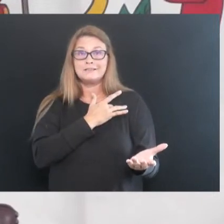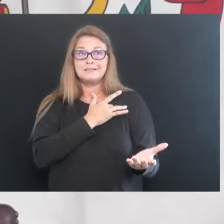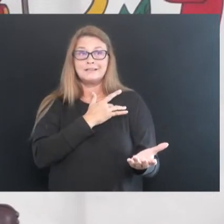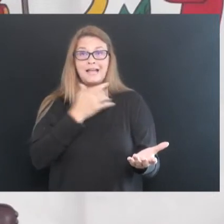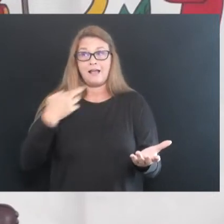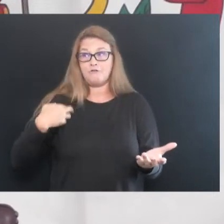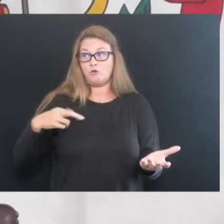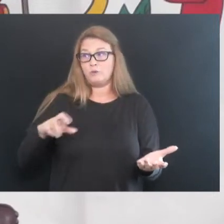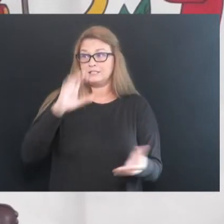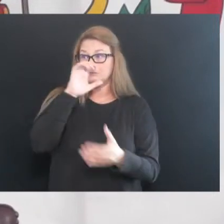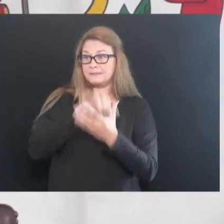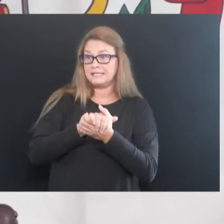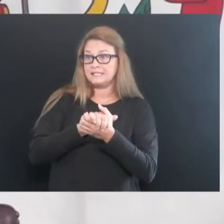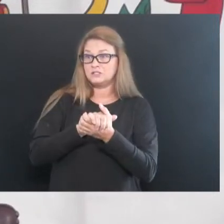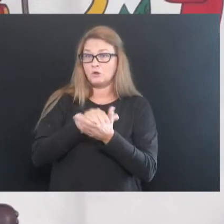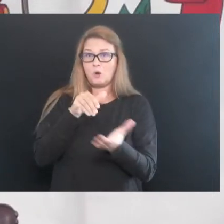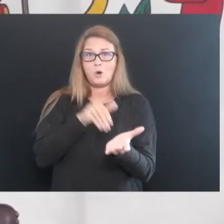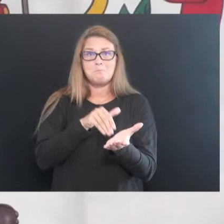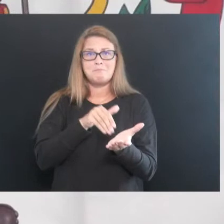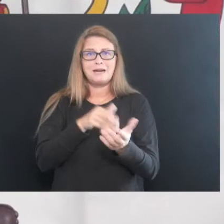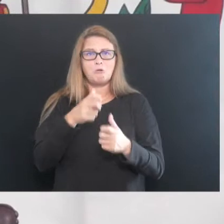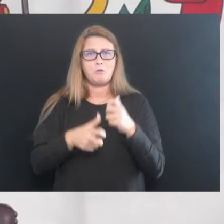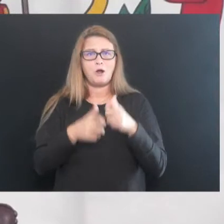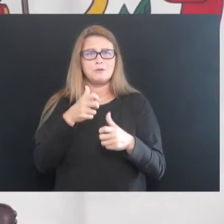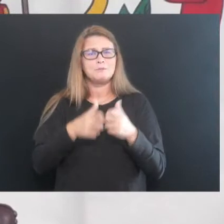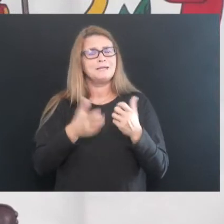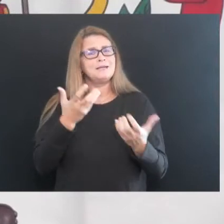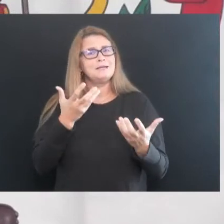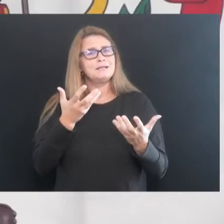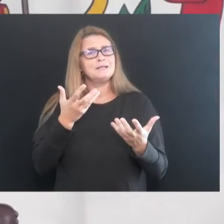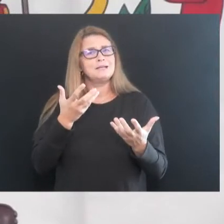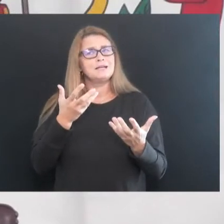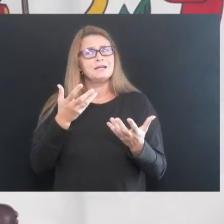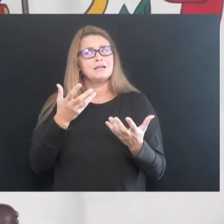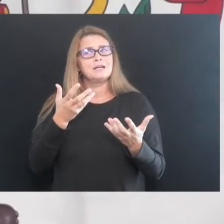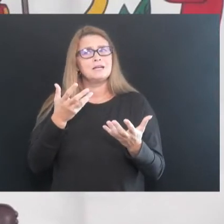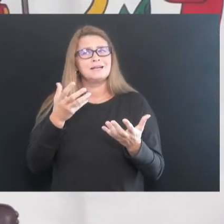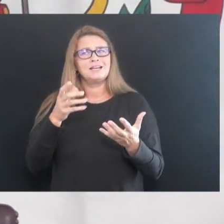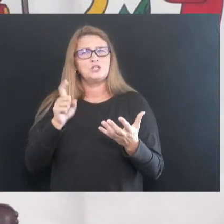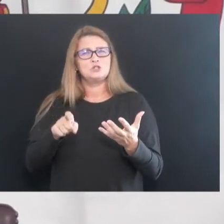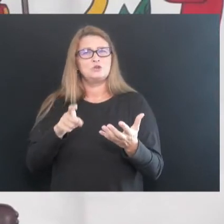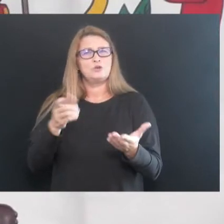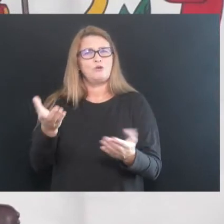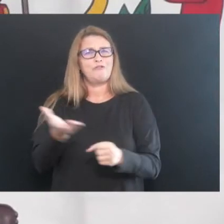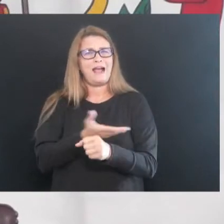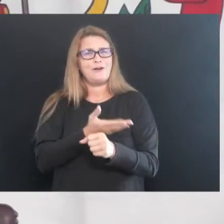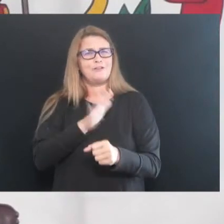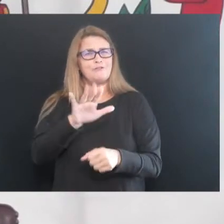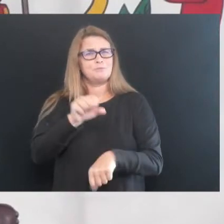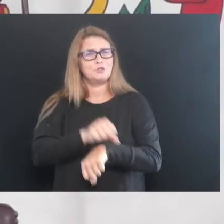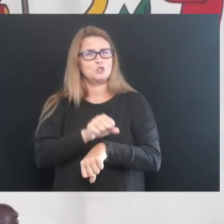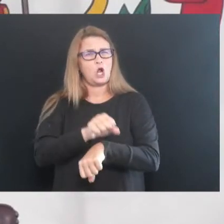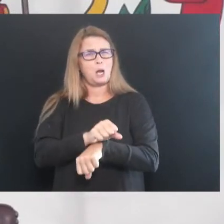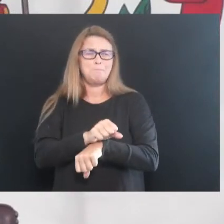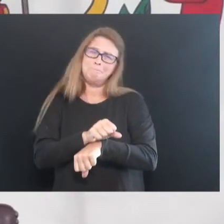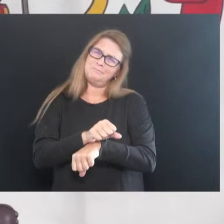religious belief or a medical condition and everything, to dismiss them from their employment, that seems